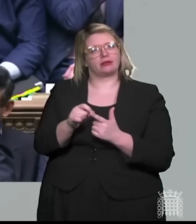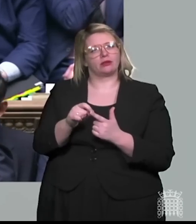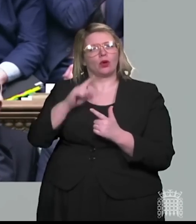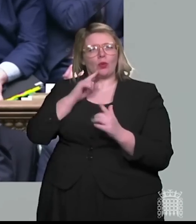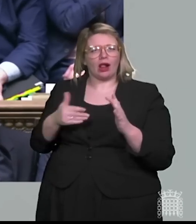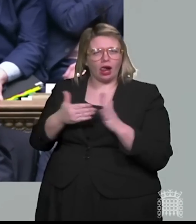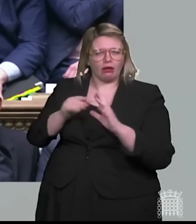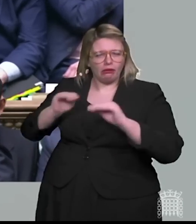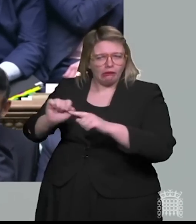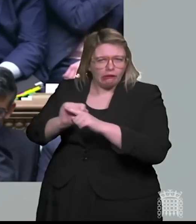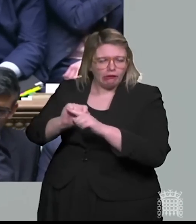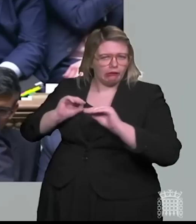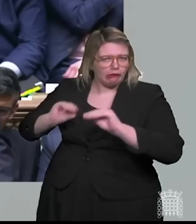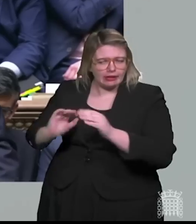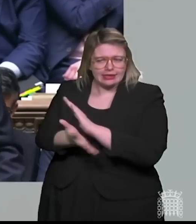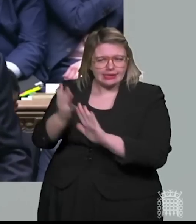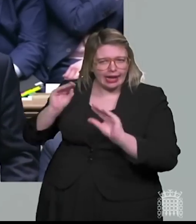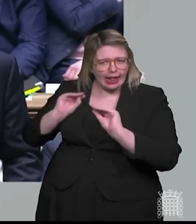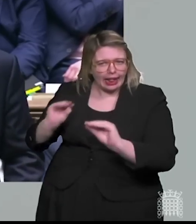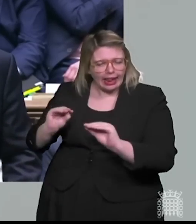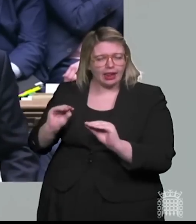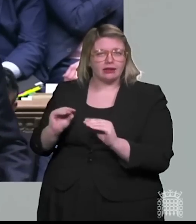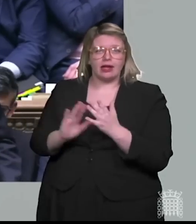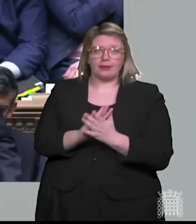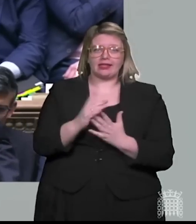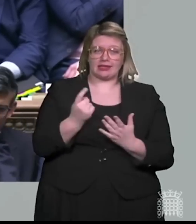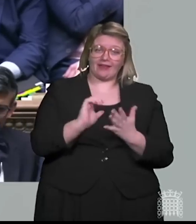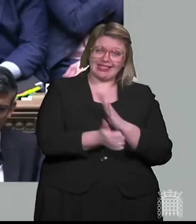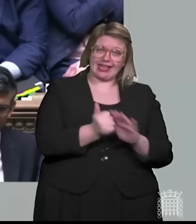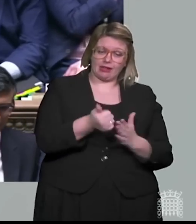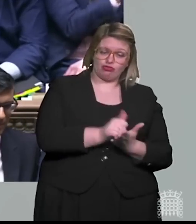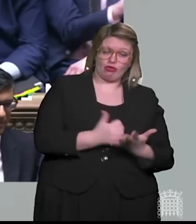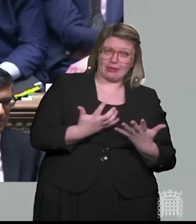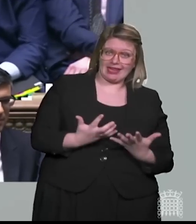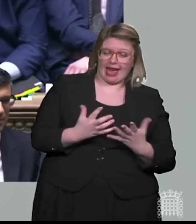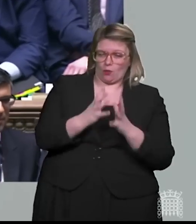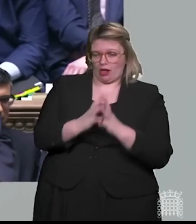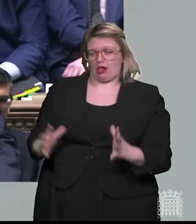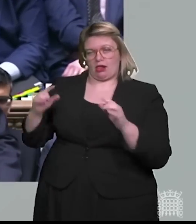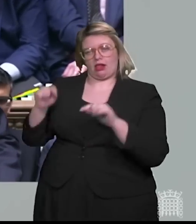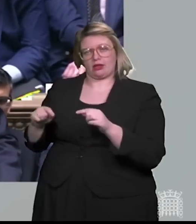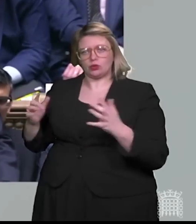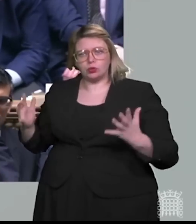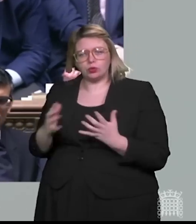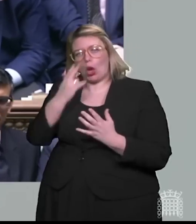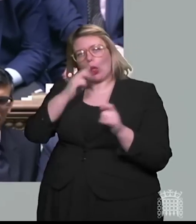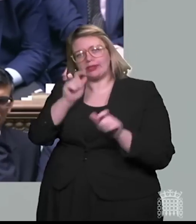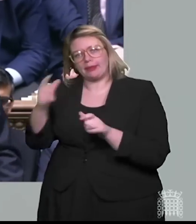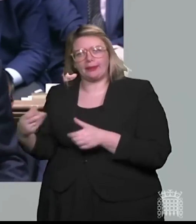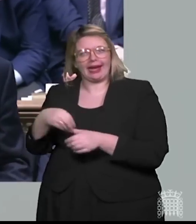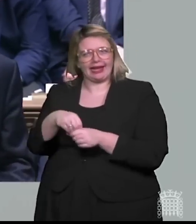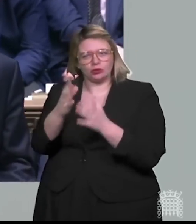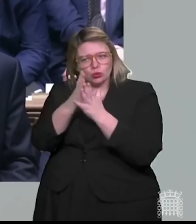and sector-based work academies. They'll bring together our existing skills programmes to make them more appealing for older workers, focusing